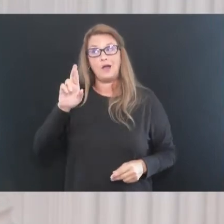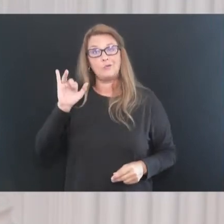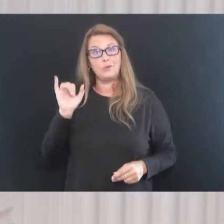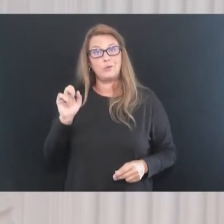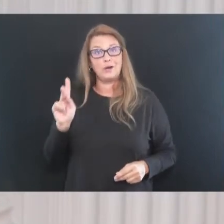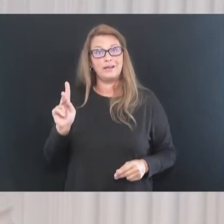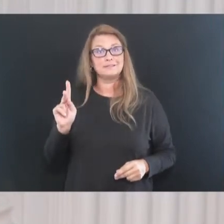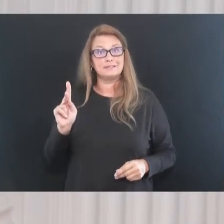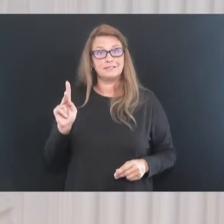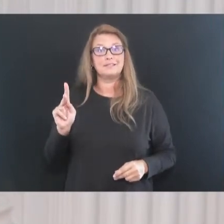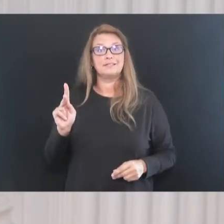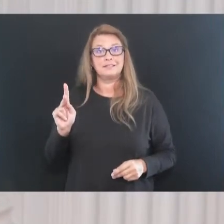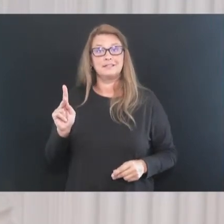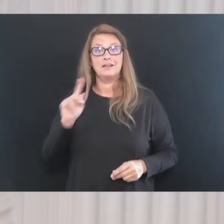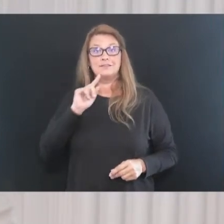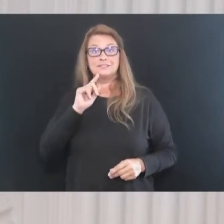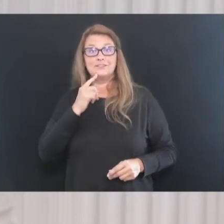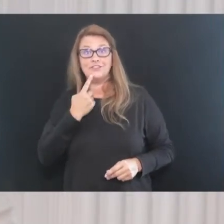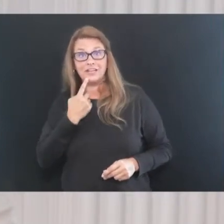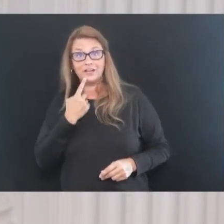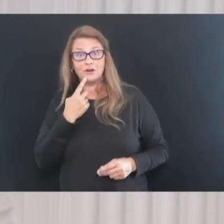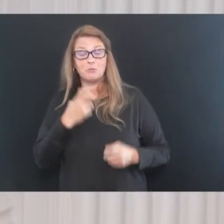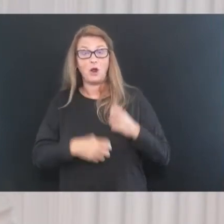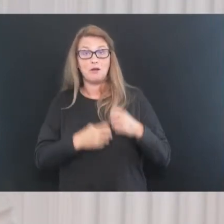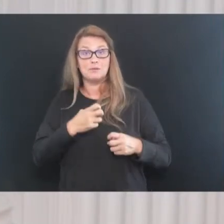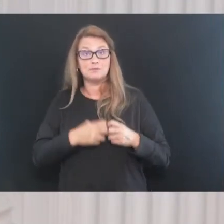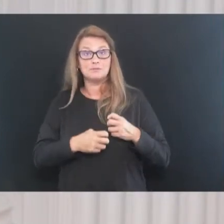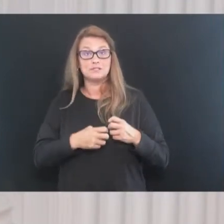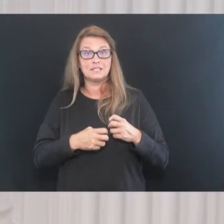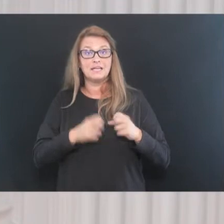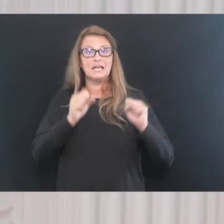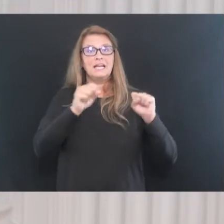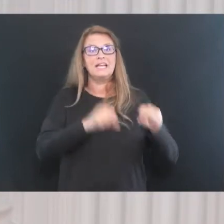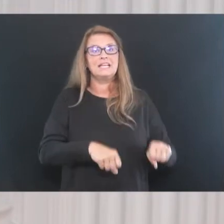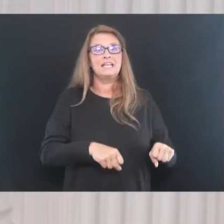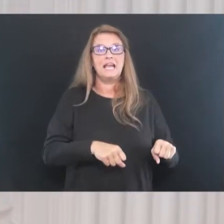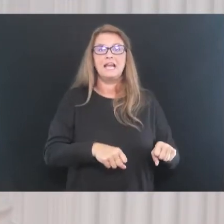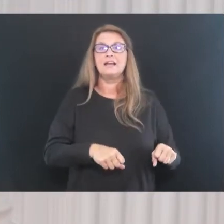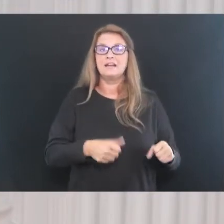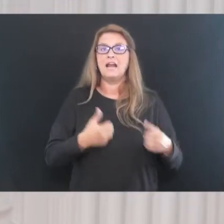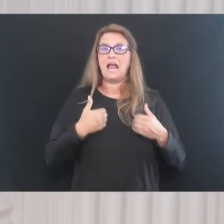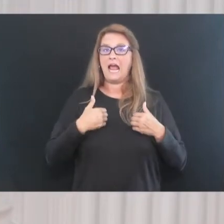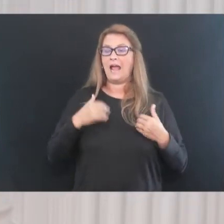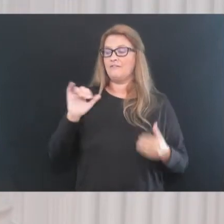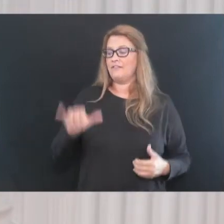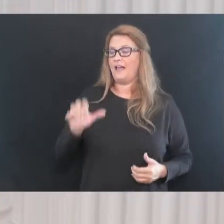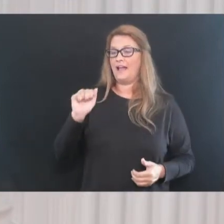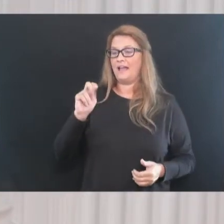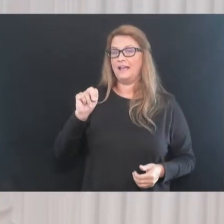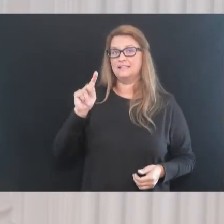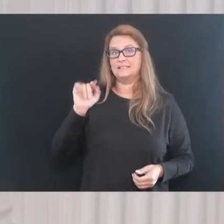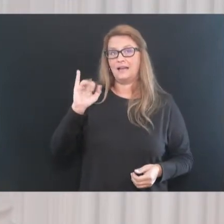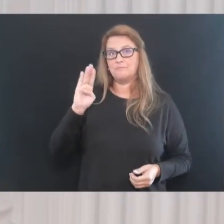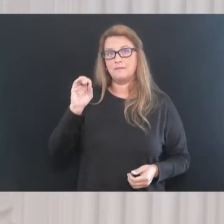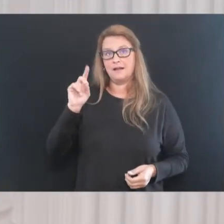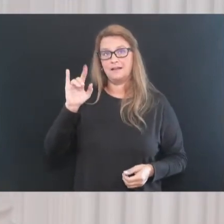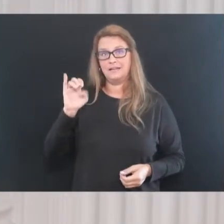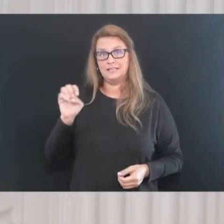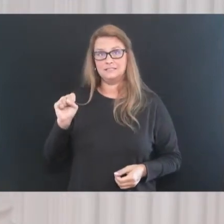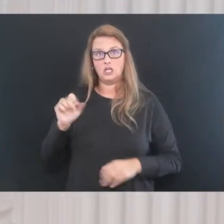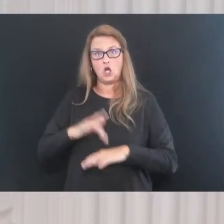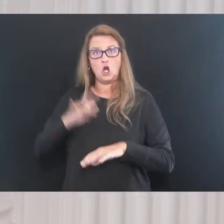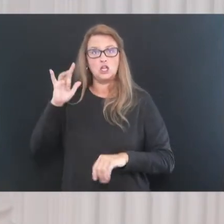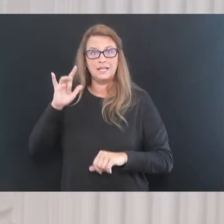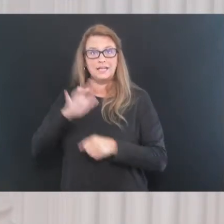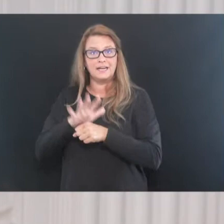of having severe COVID problems can get the monoclonal antibodies early and significantly